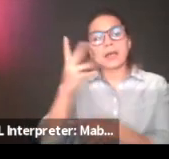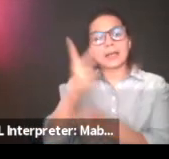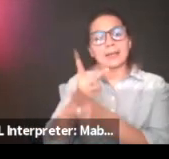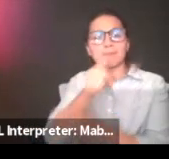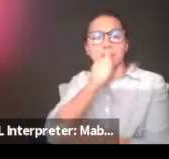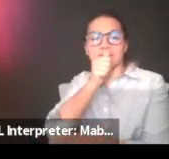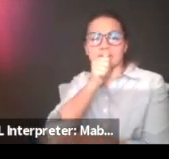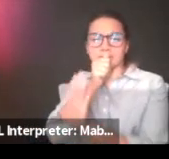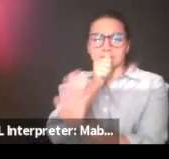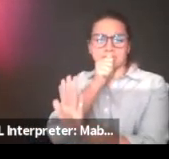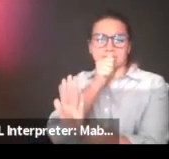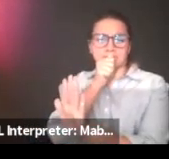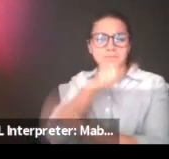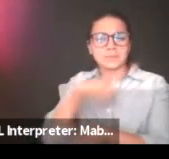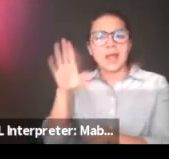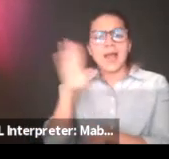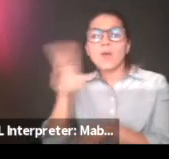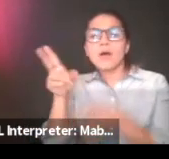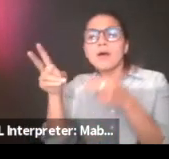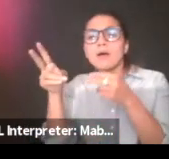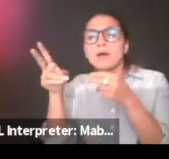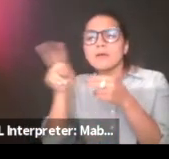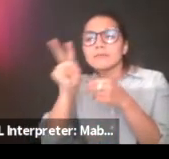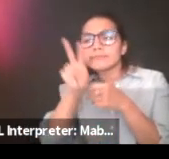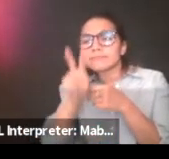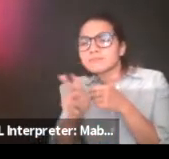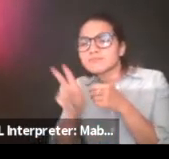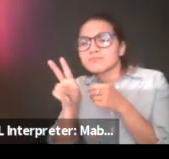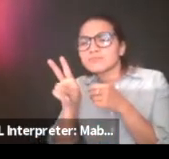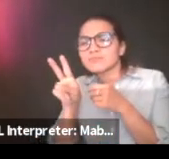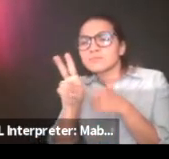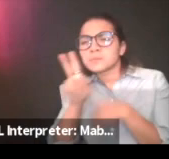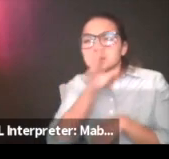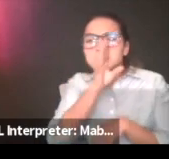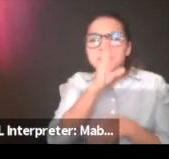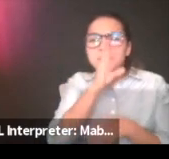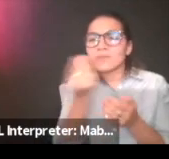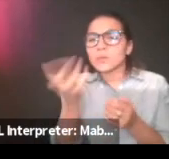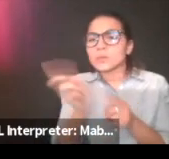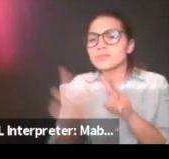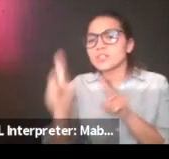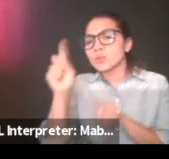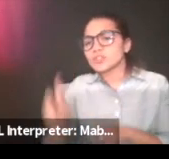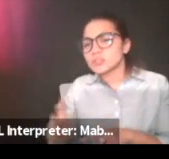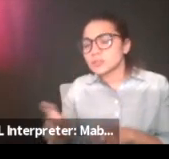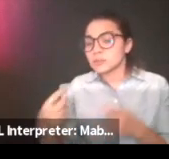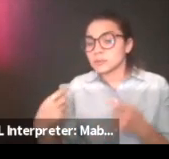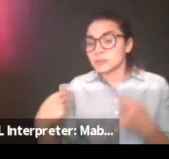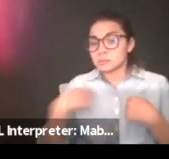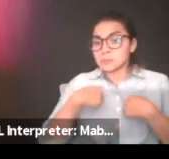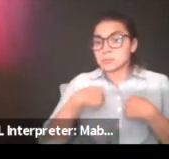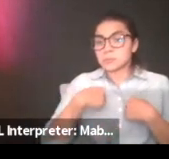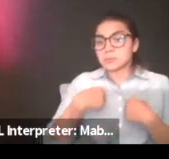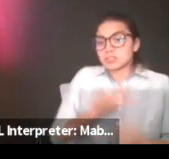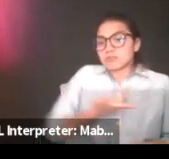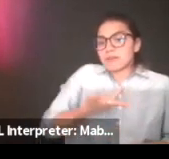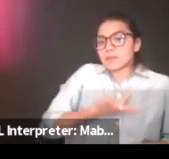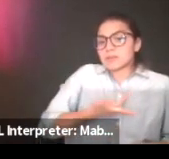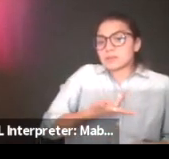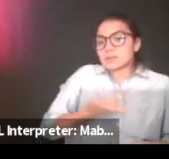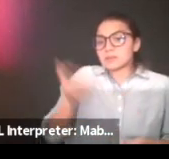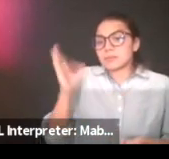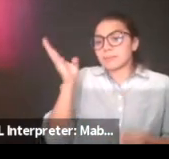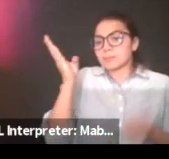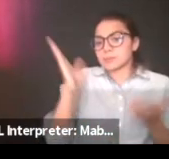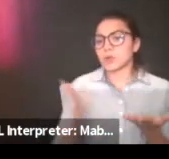going to lift up a couple of questions. And any of us, Sujatha, Amita, or myself might want to answer